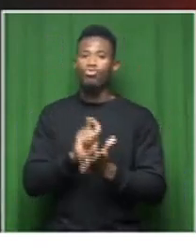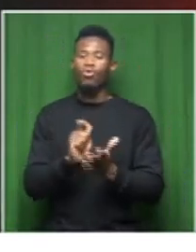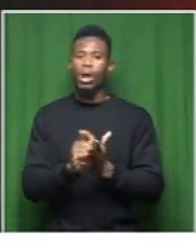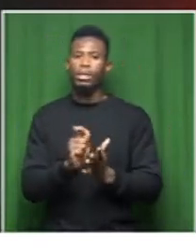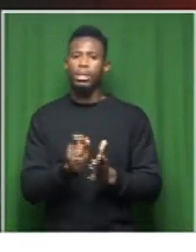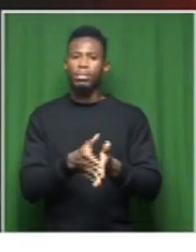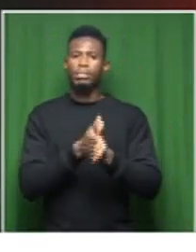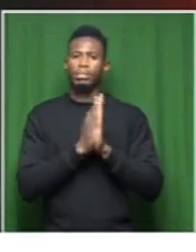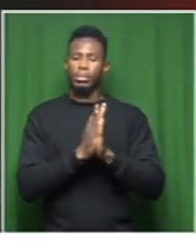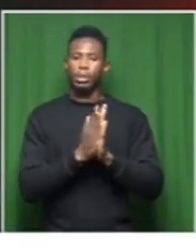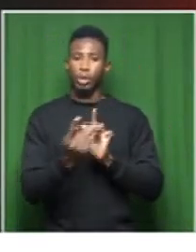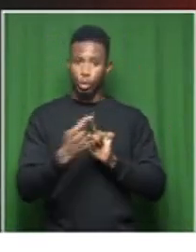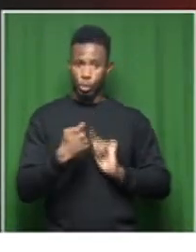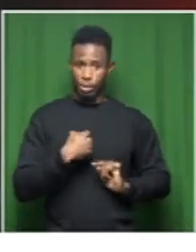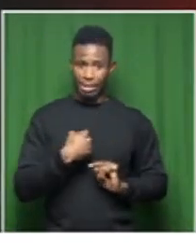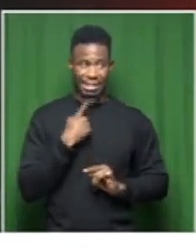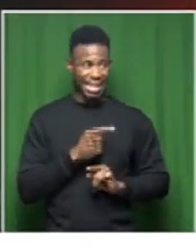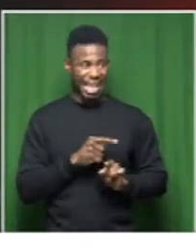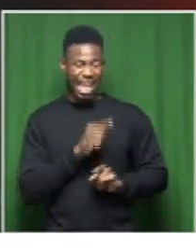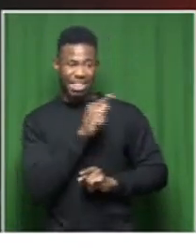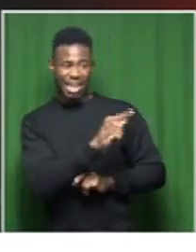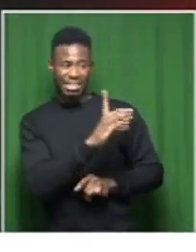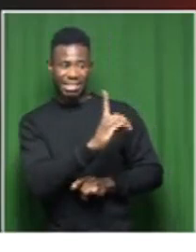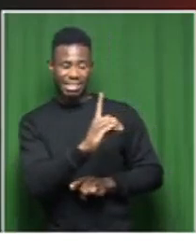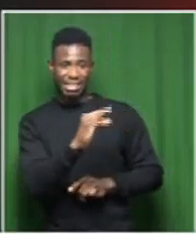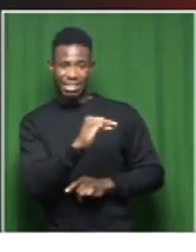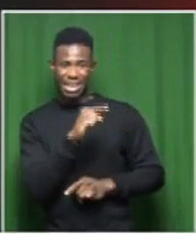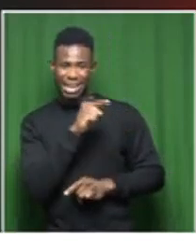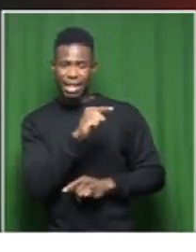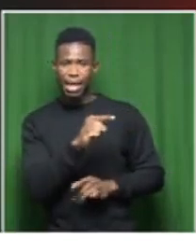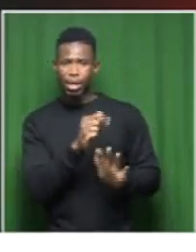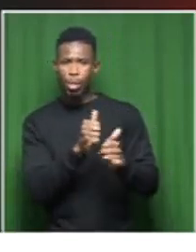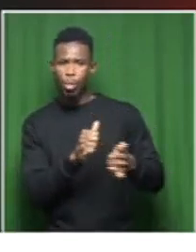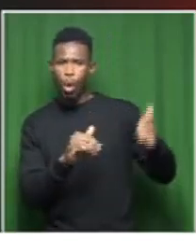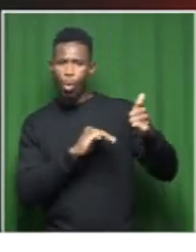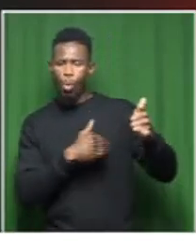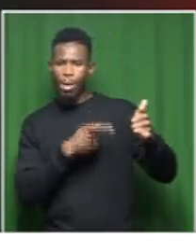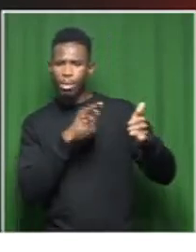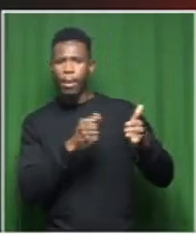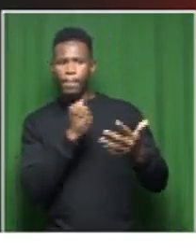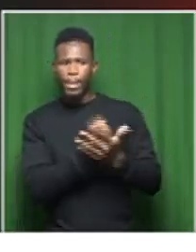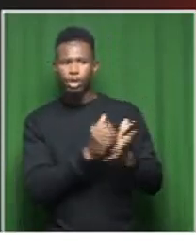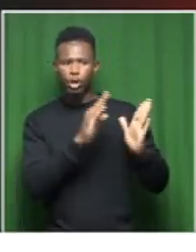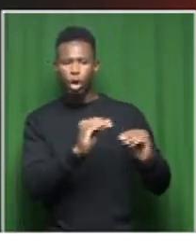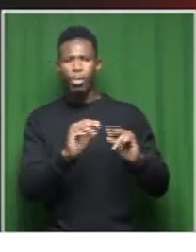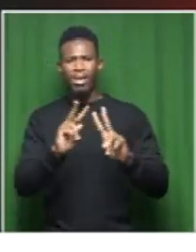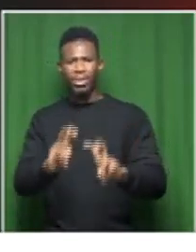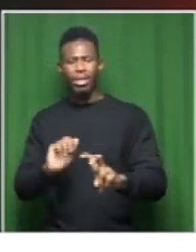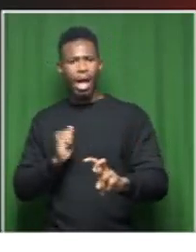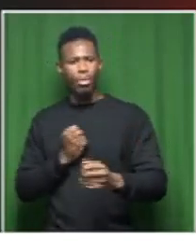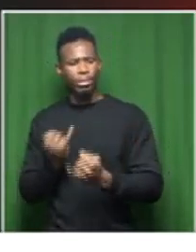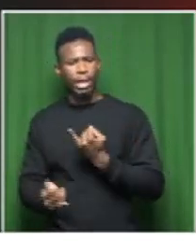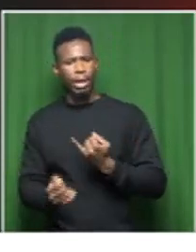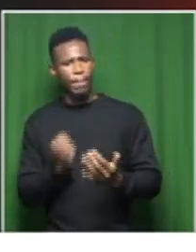me to say that DDG, that lady who is heading the anti-corruption unit, she must stop investigating our